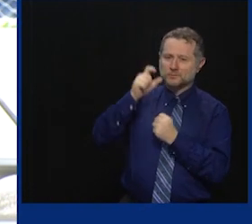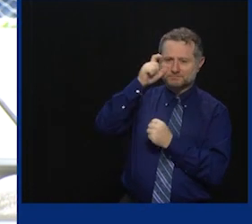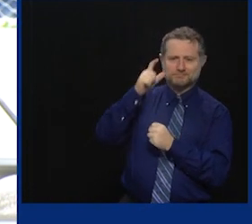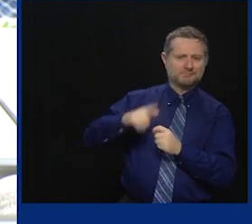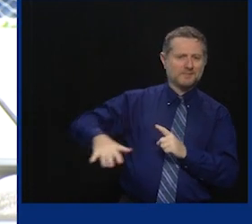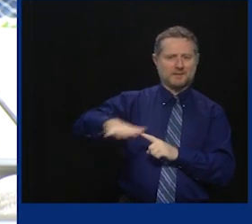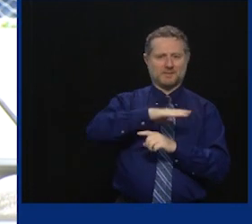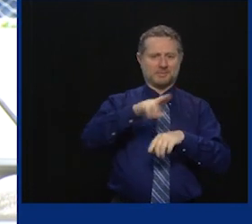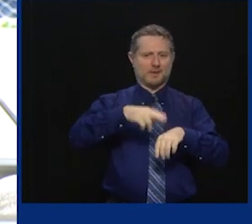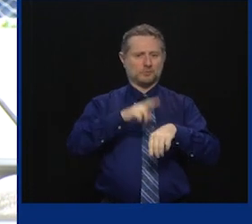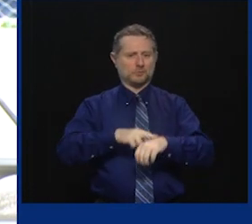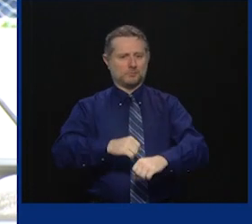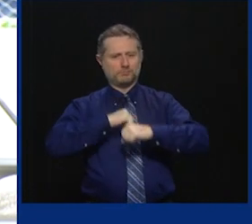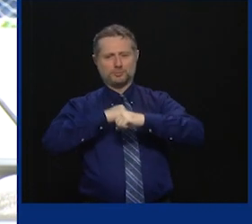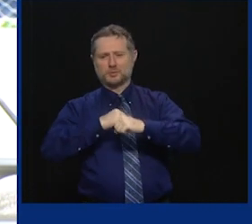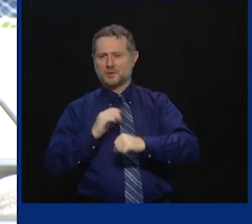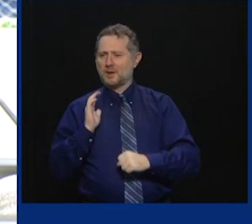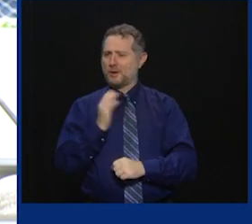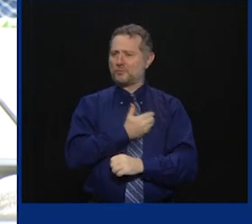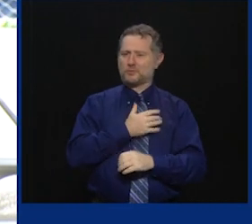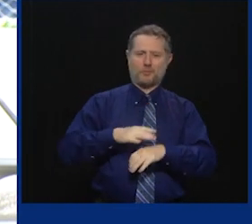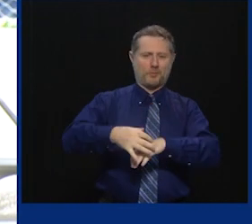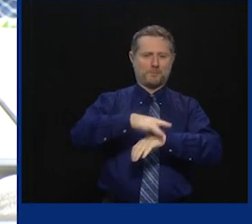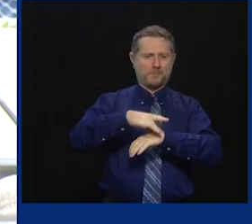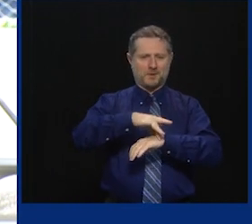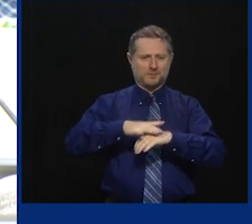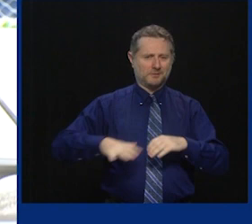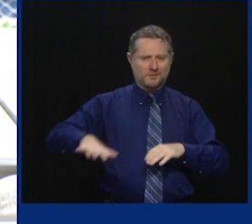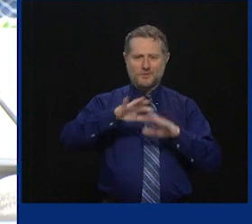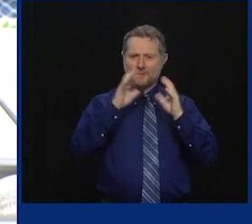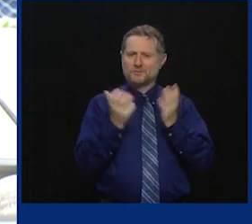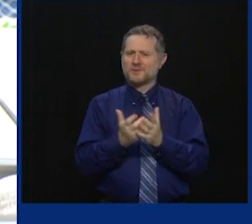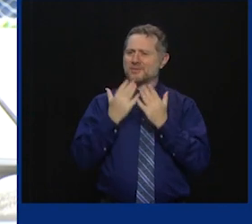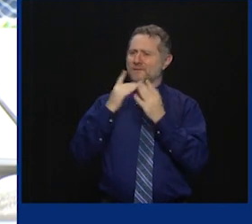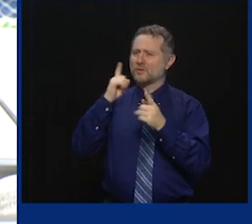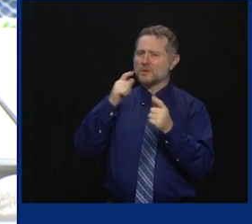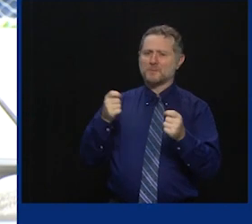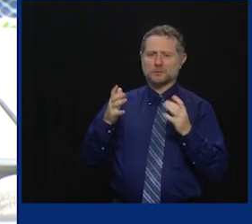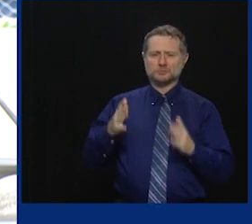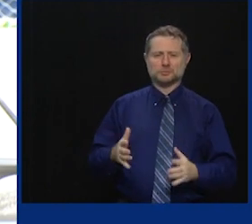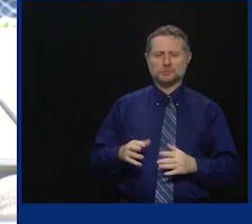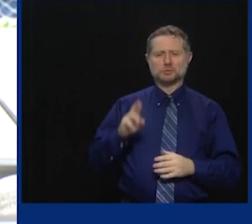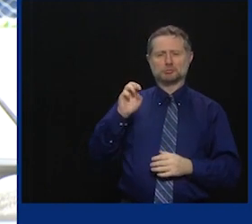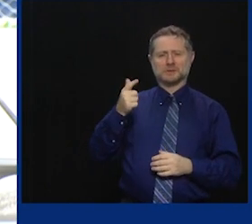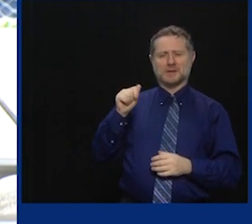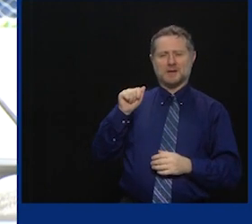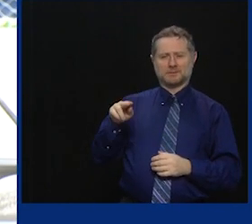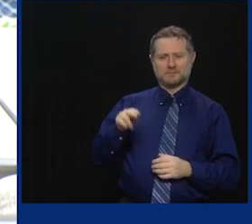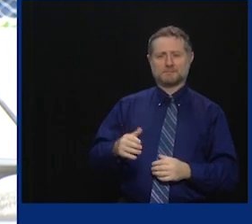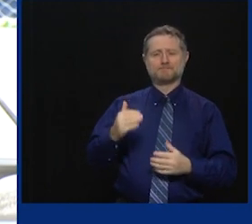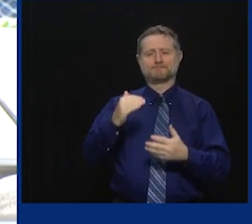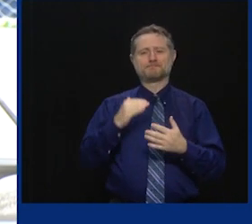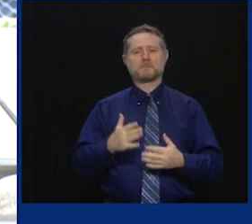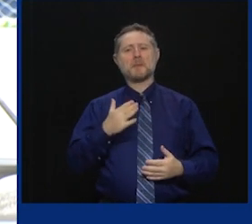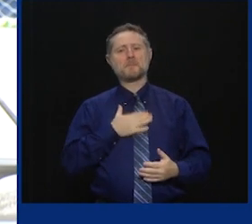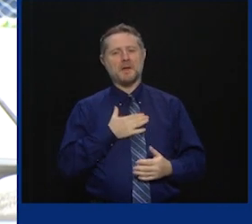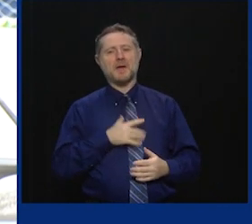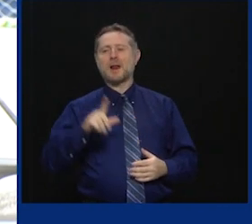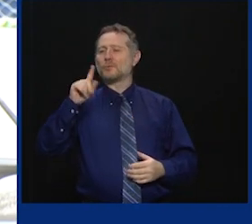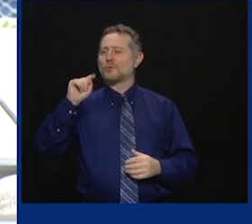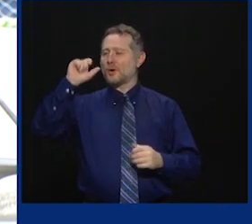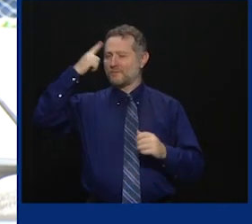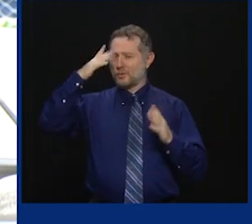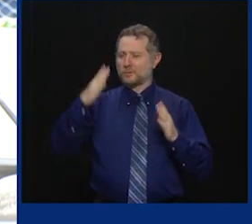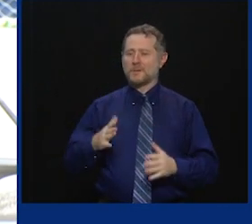in protecting our planet. So thank you, Administrator Regan. My great Lieutenant Governor is here, Brian Benjamin. We've done many